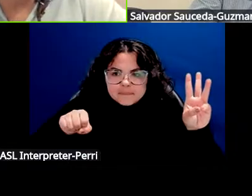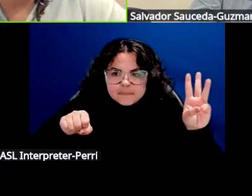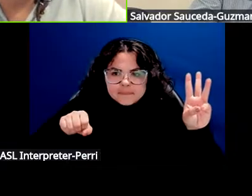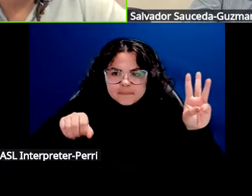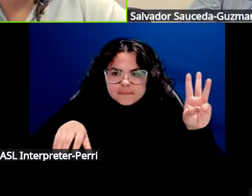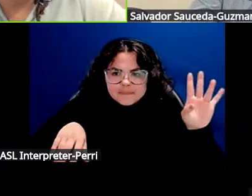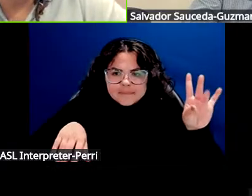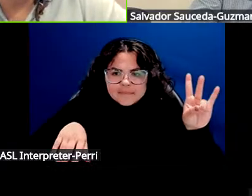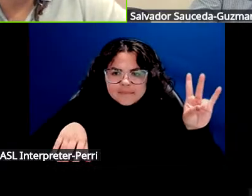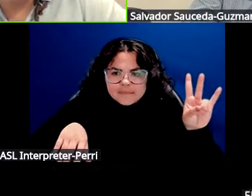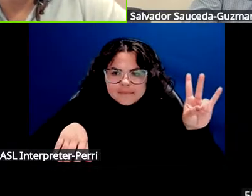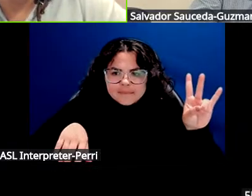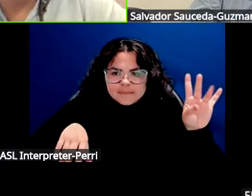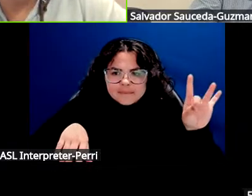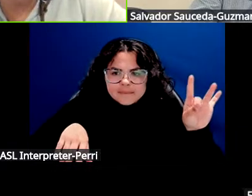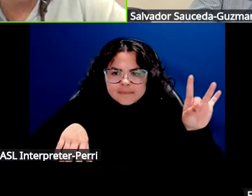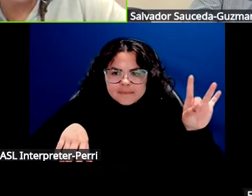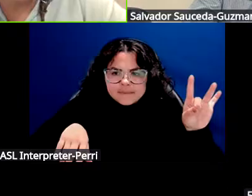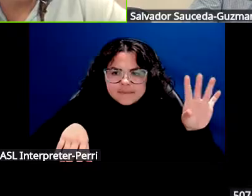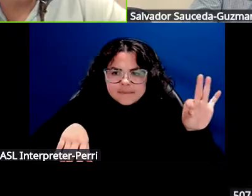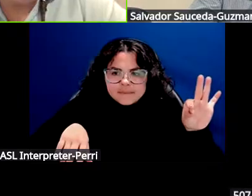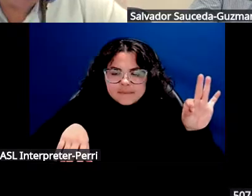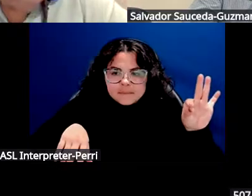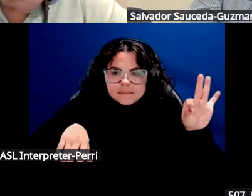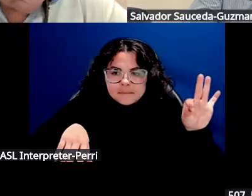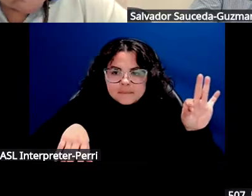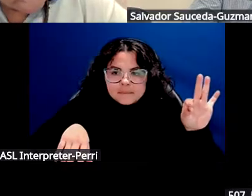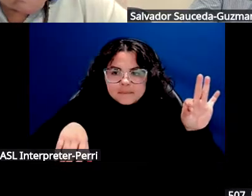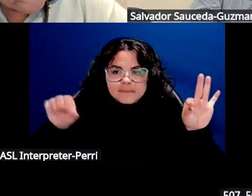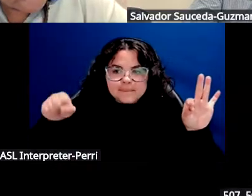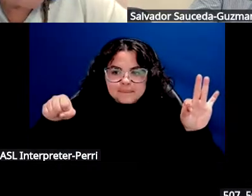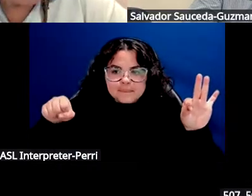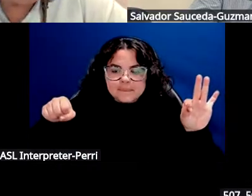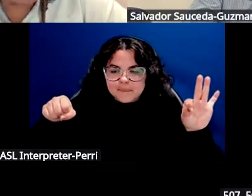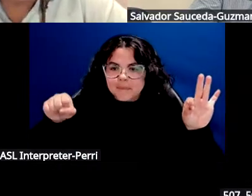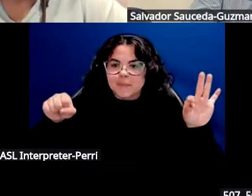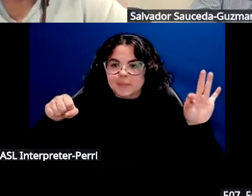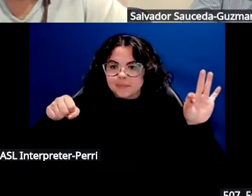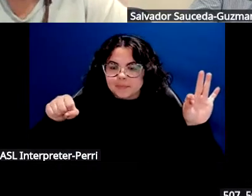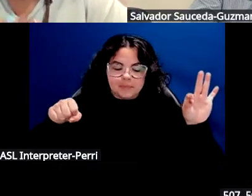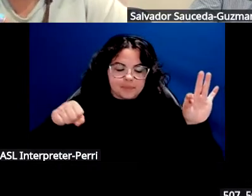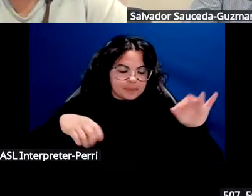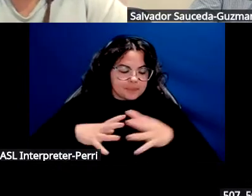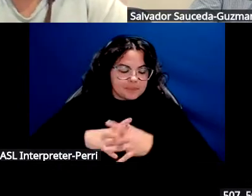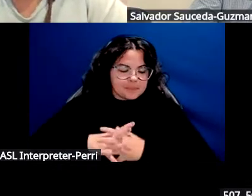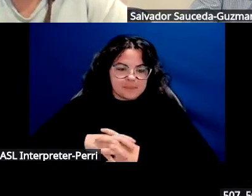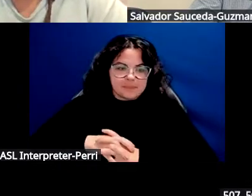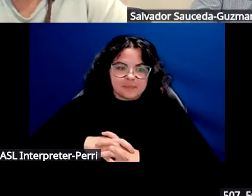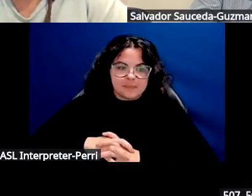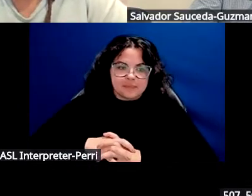5D07, 5D08, 5D09. Yes.